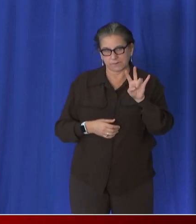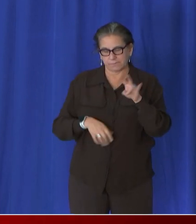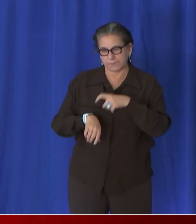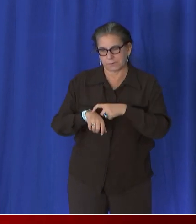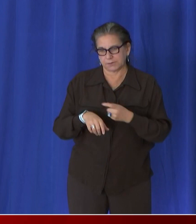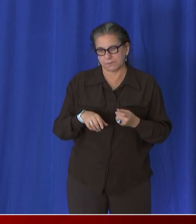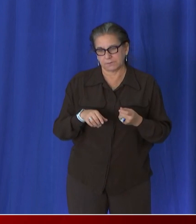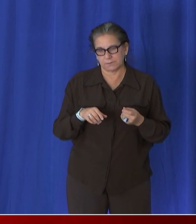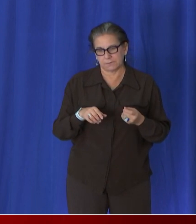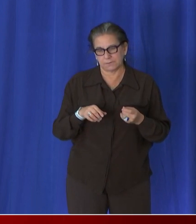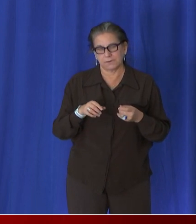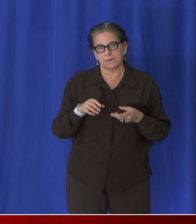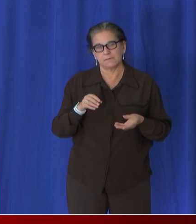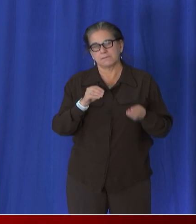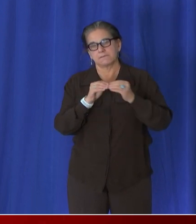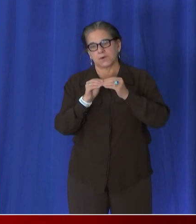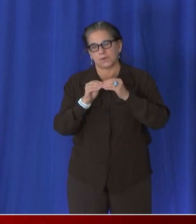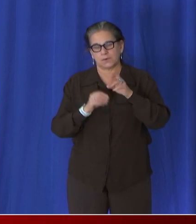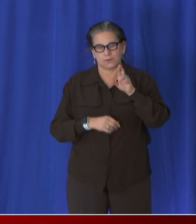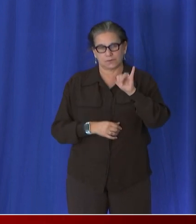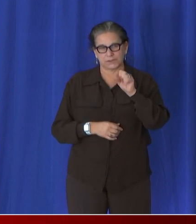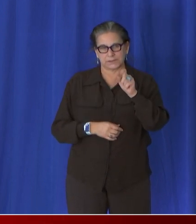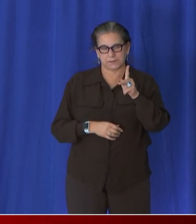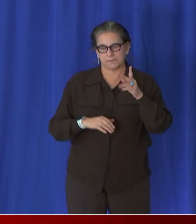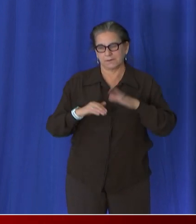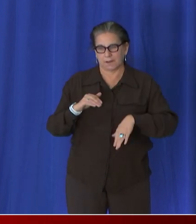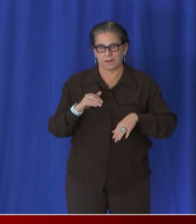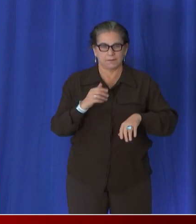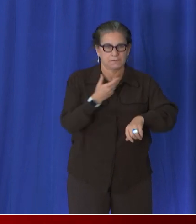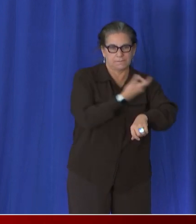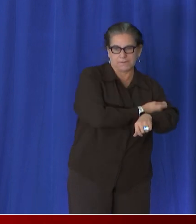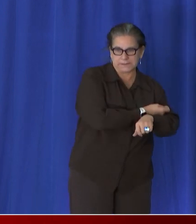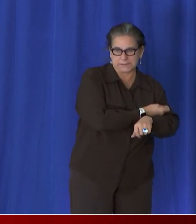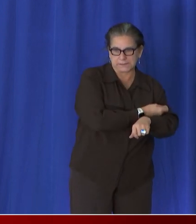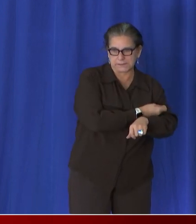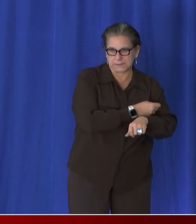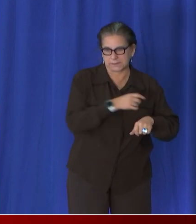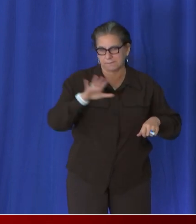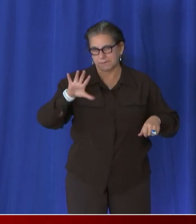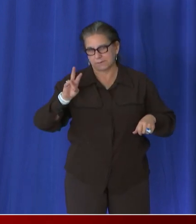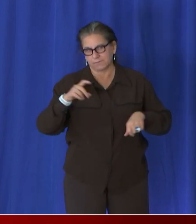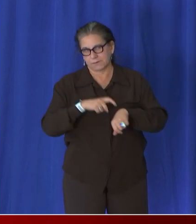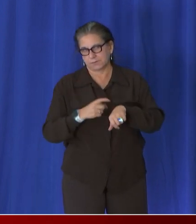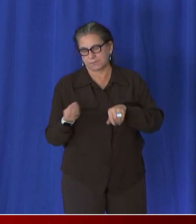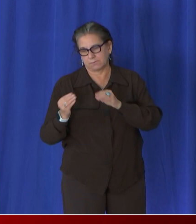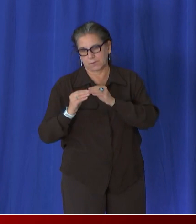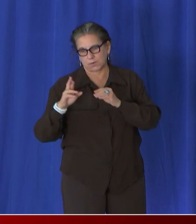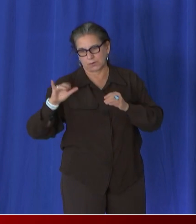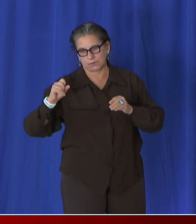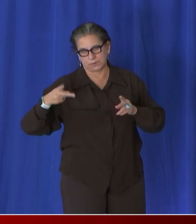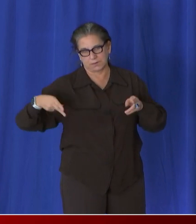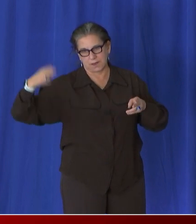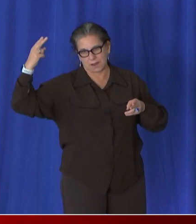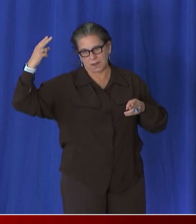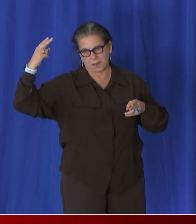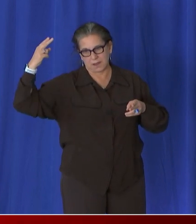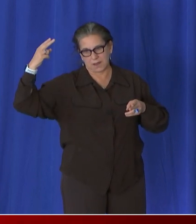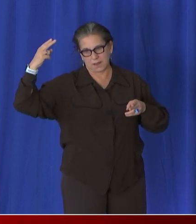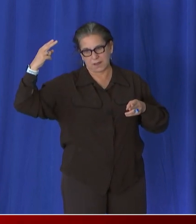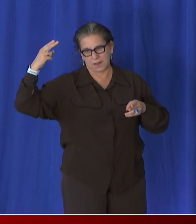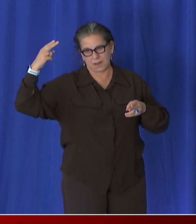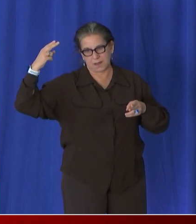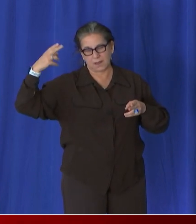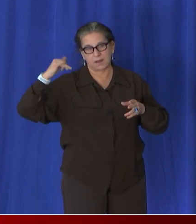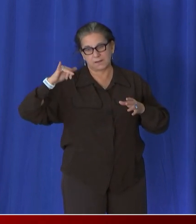to get COVID-19 if they're unvaccinated. And so we want to encourage everyone to get vaccinated, whether that's your first shot, your second shot, or your booster